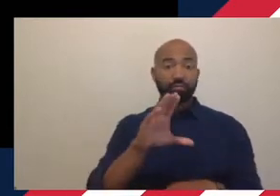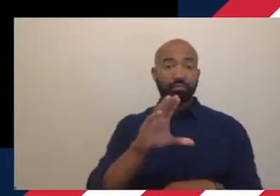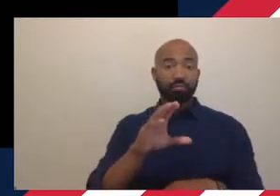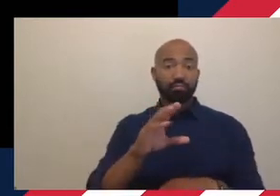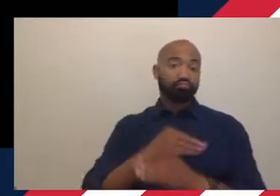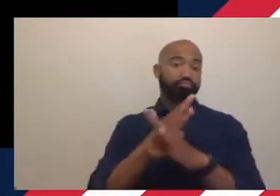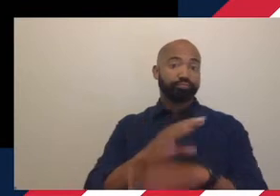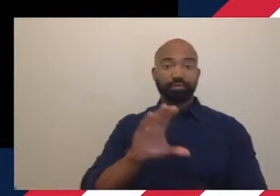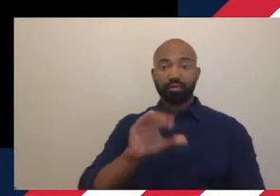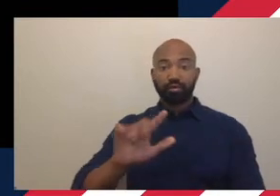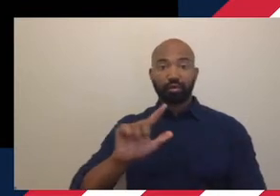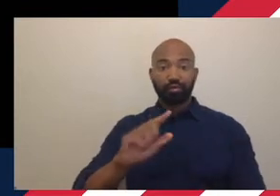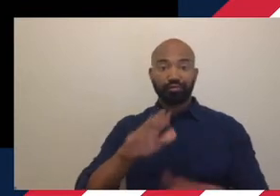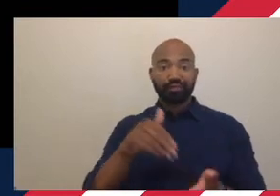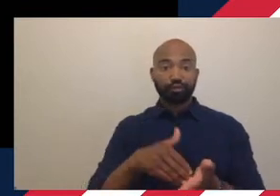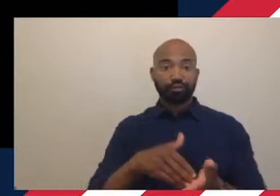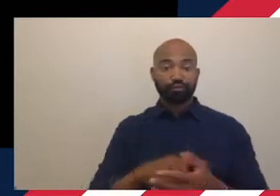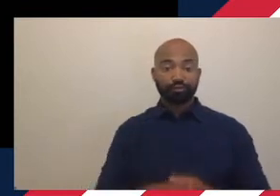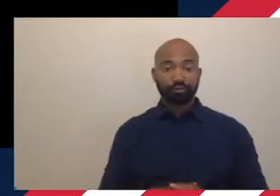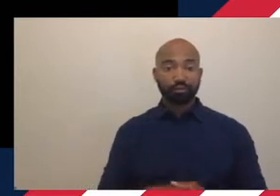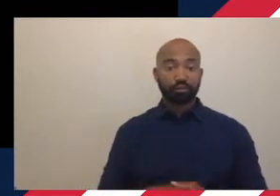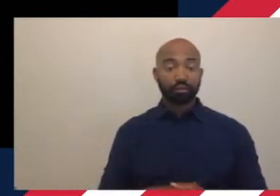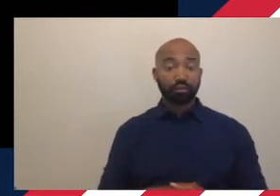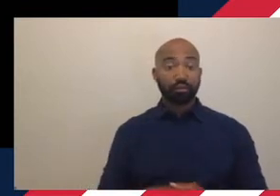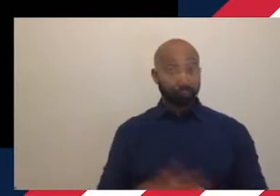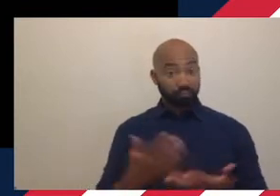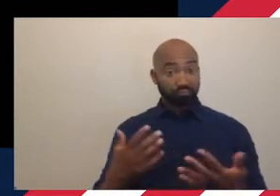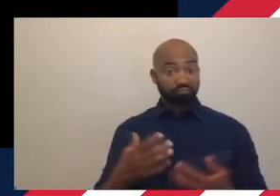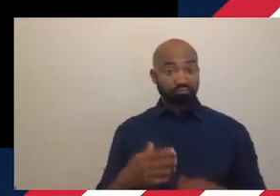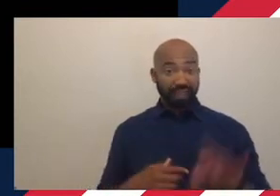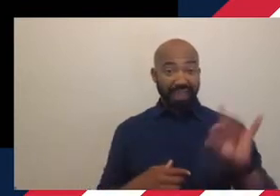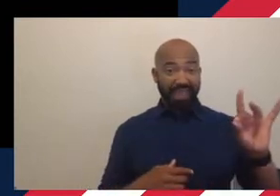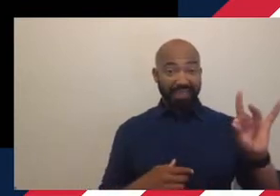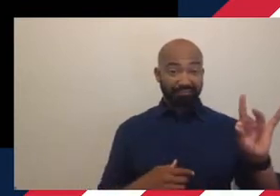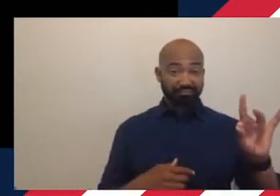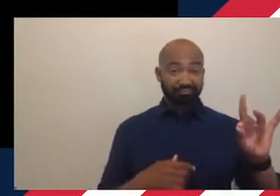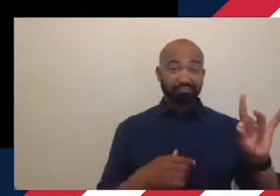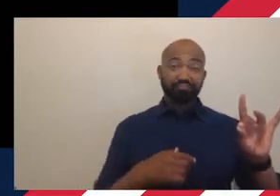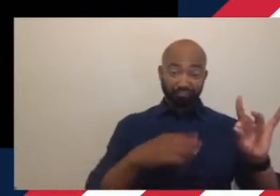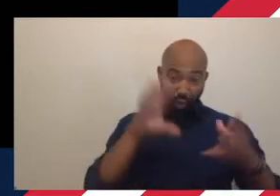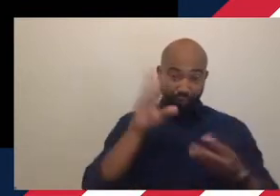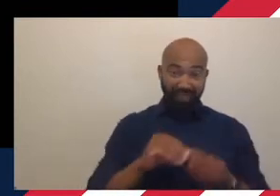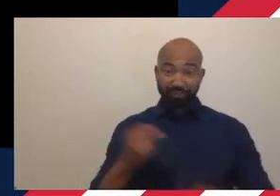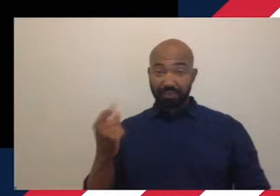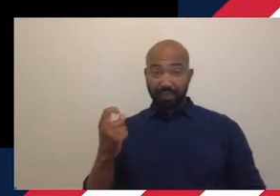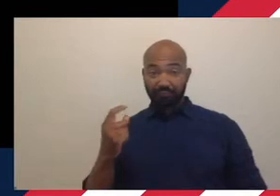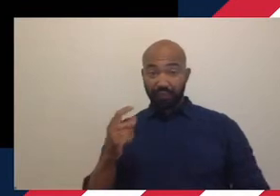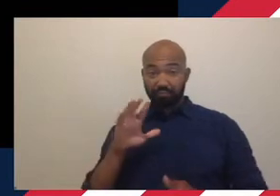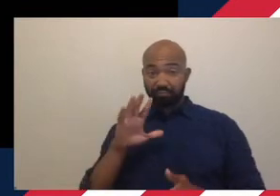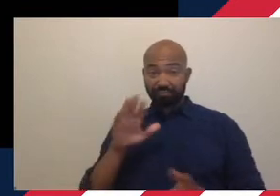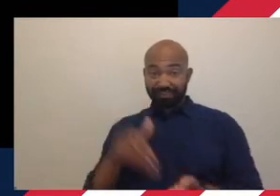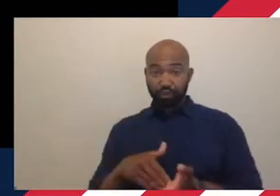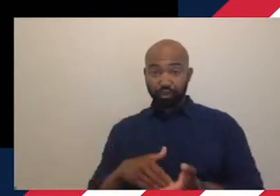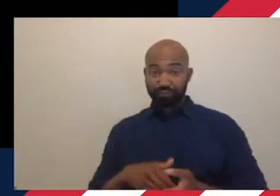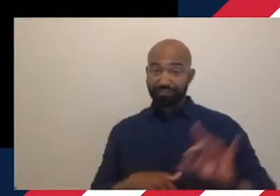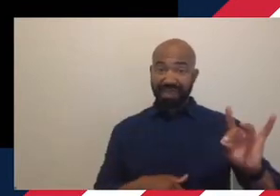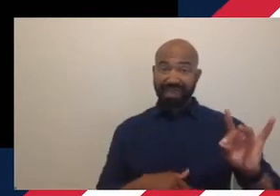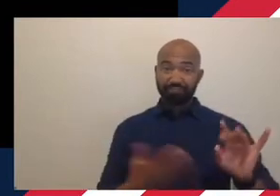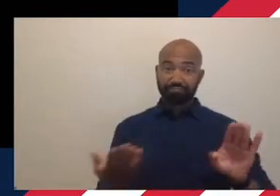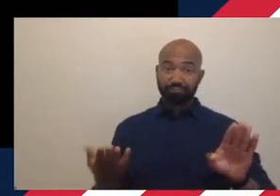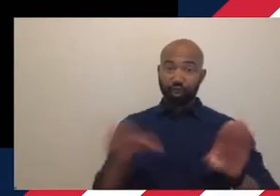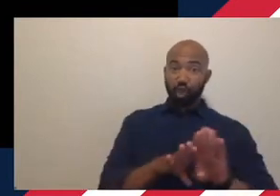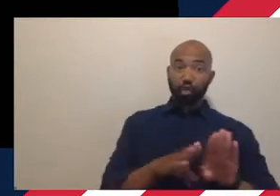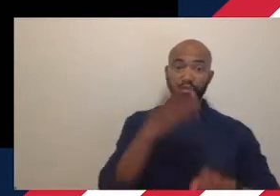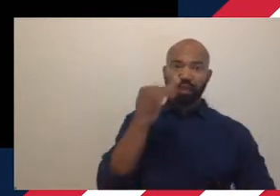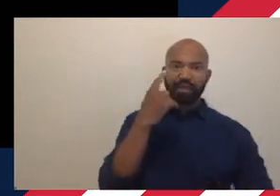to someone being exposed with the COVID-19. Now, with this being said, some